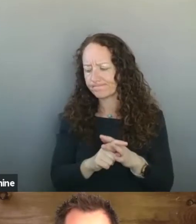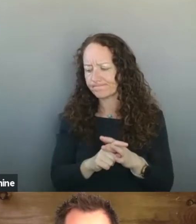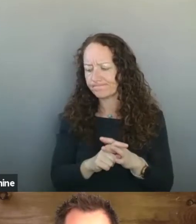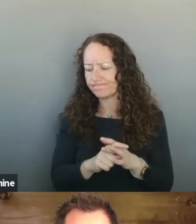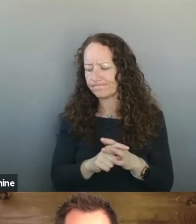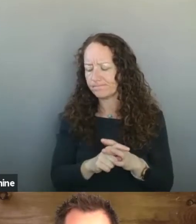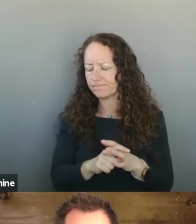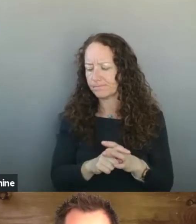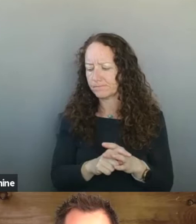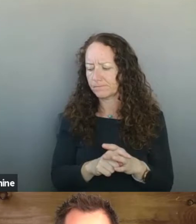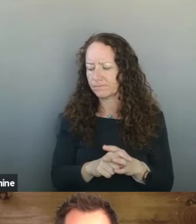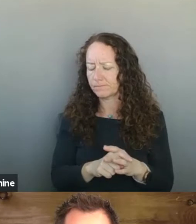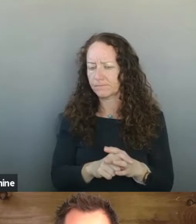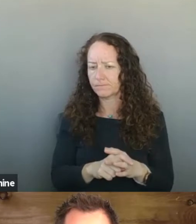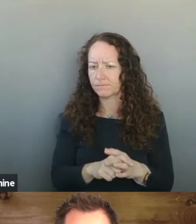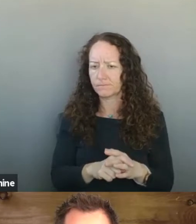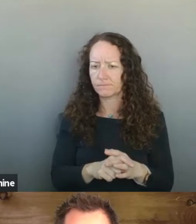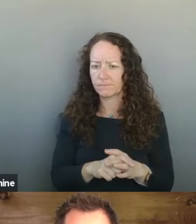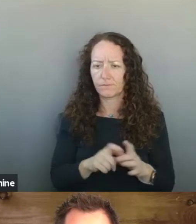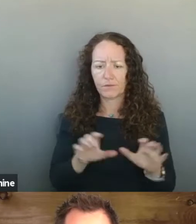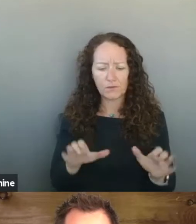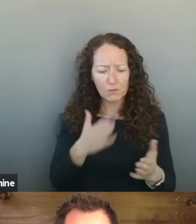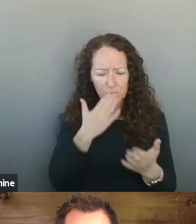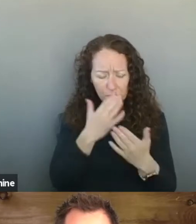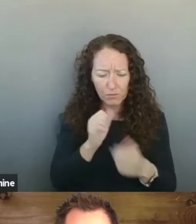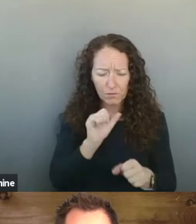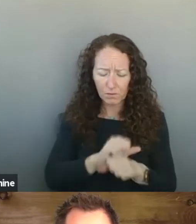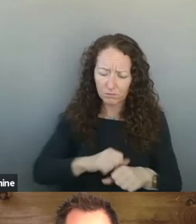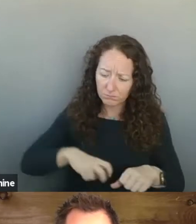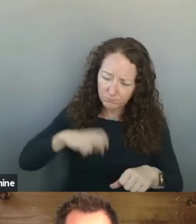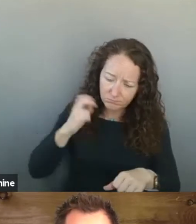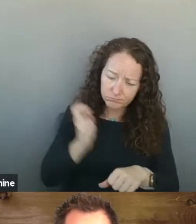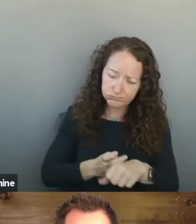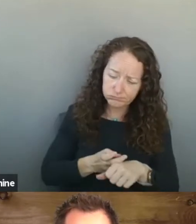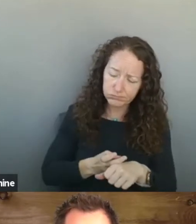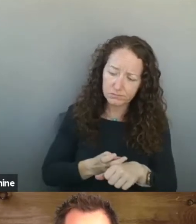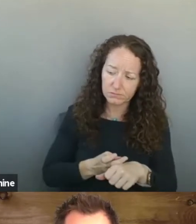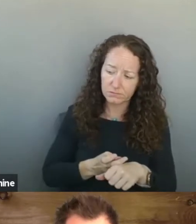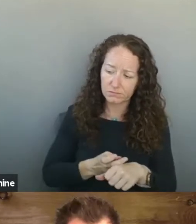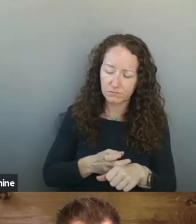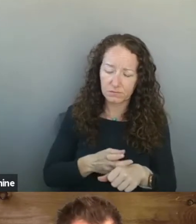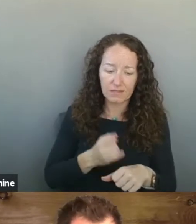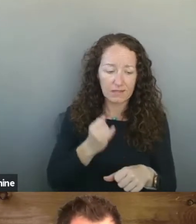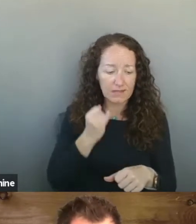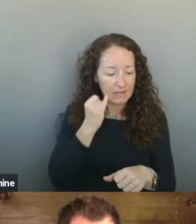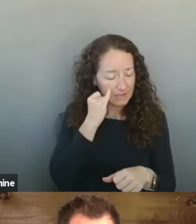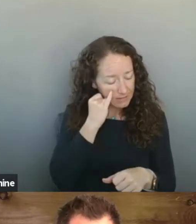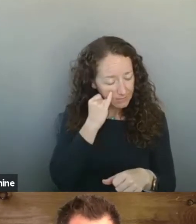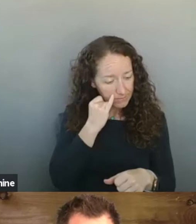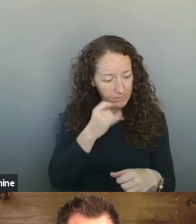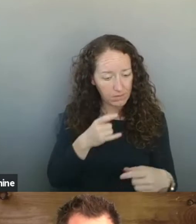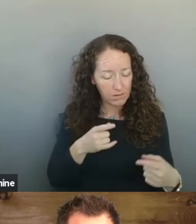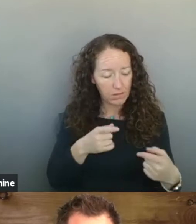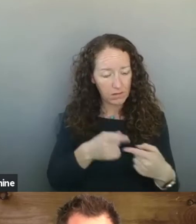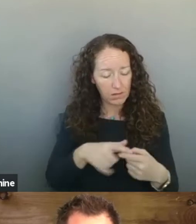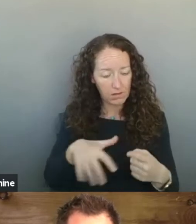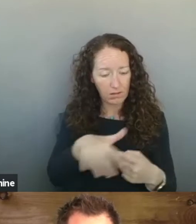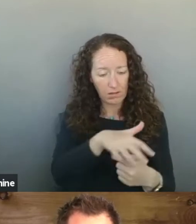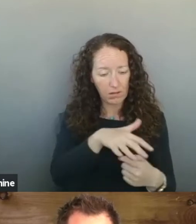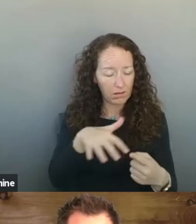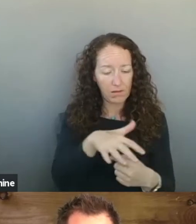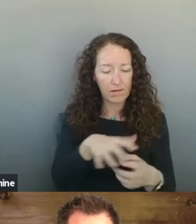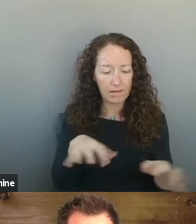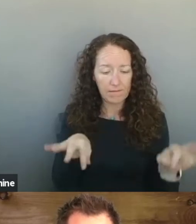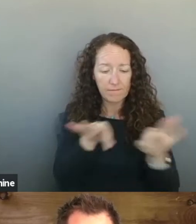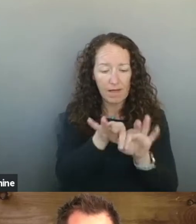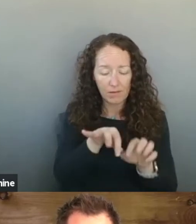difficult it is to just do good work wherever white supremacist values are sort of